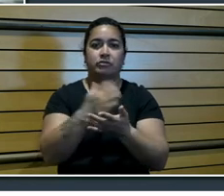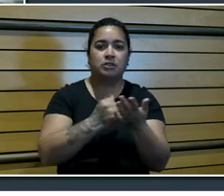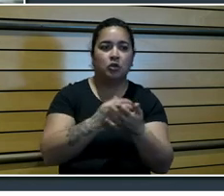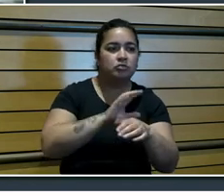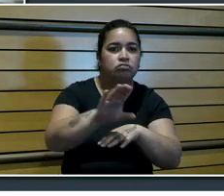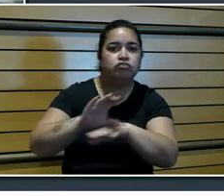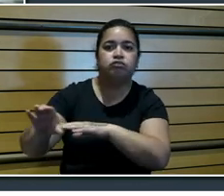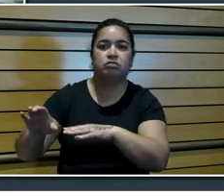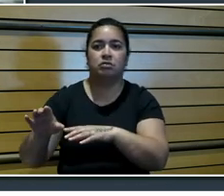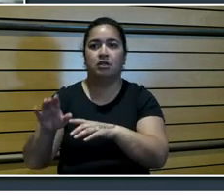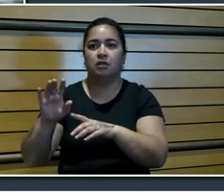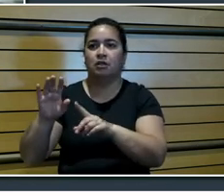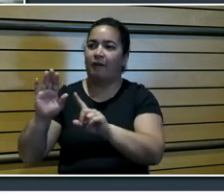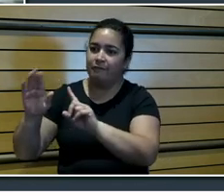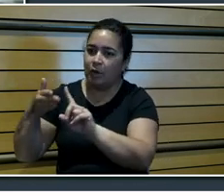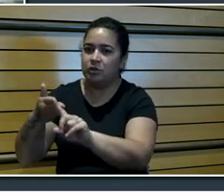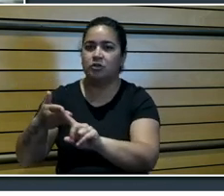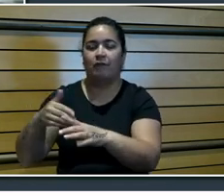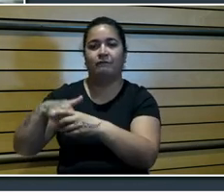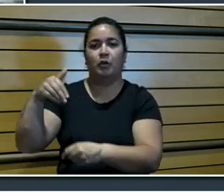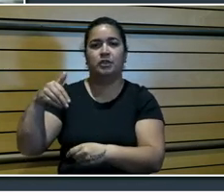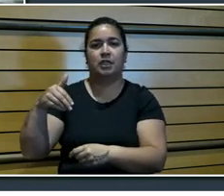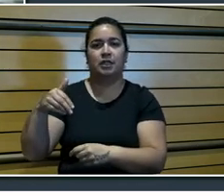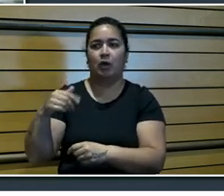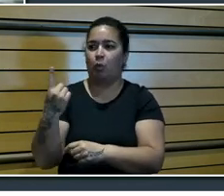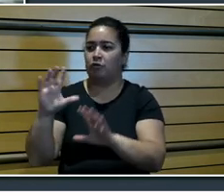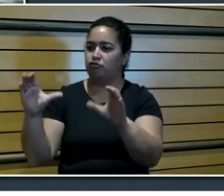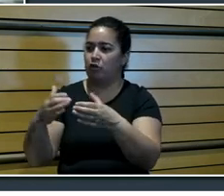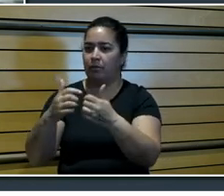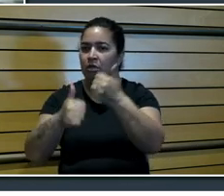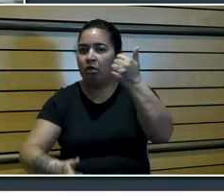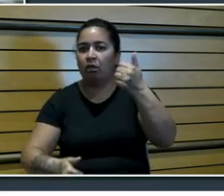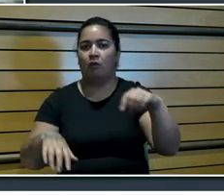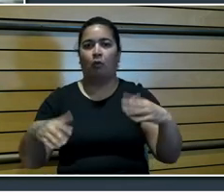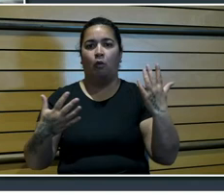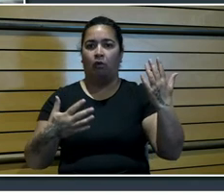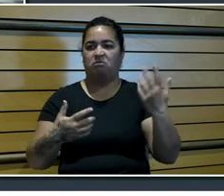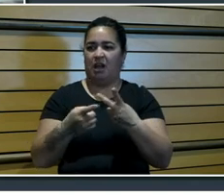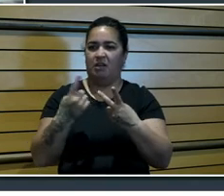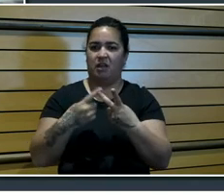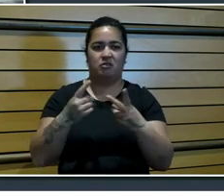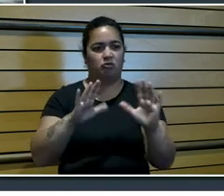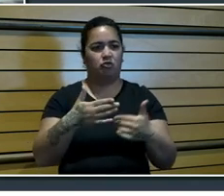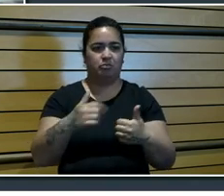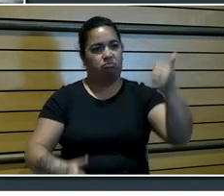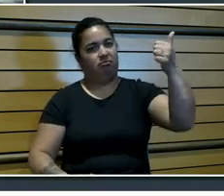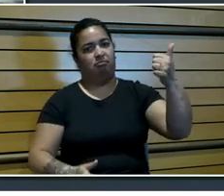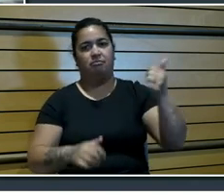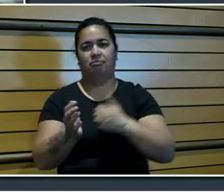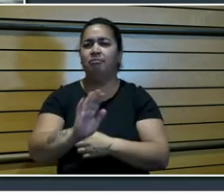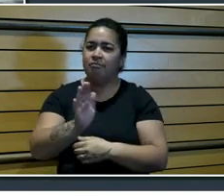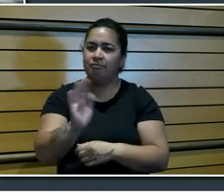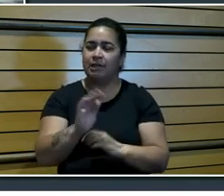voting or anything like that that gives a particular group an unfair advantage or a redistributed power advantage. It's about ensuring